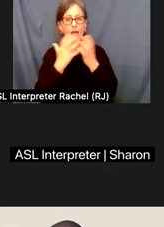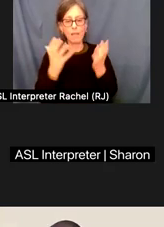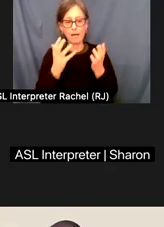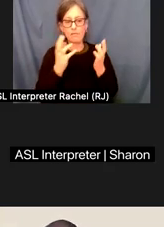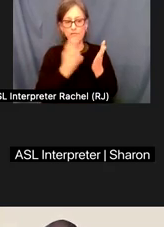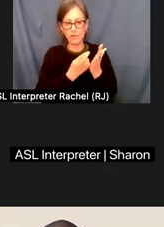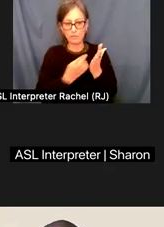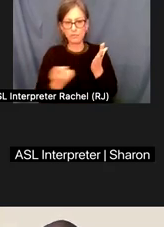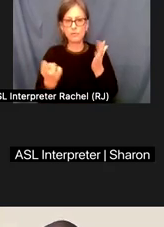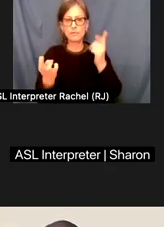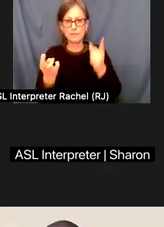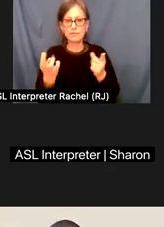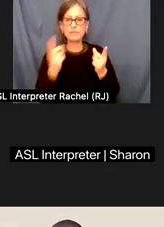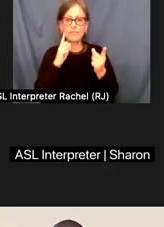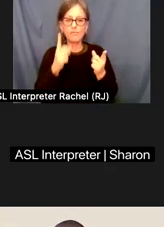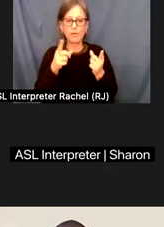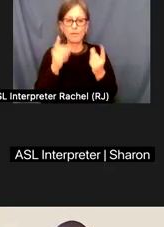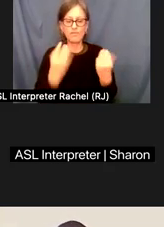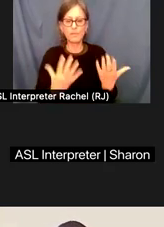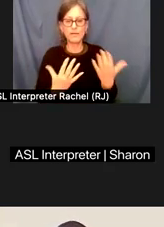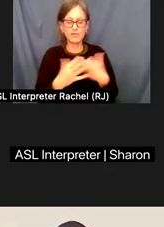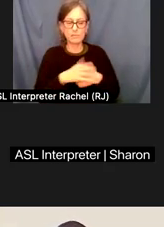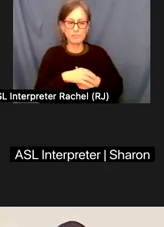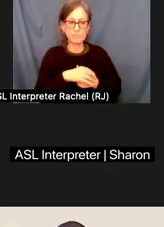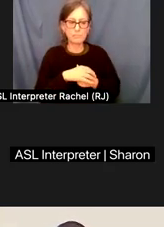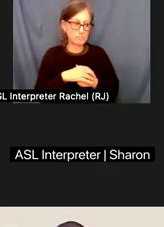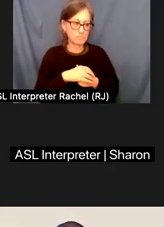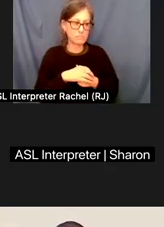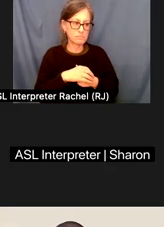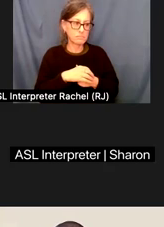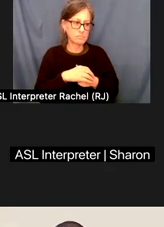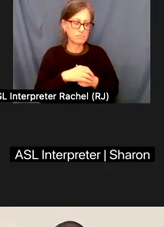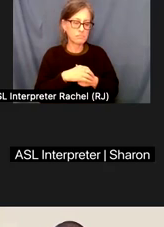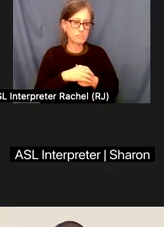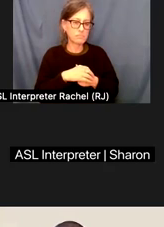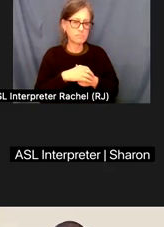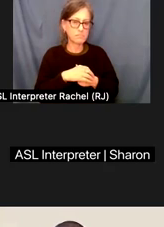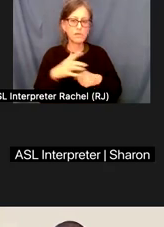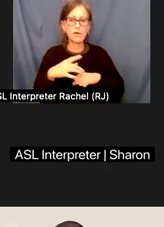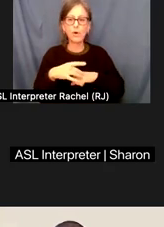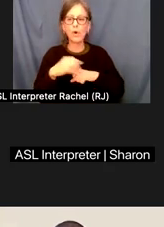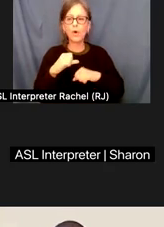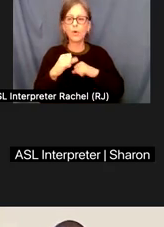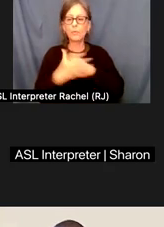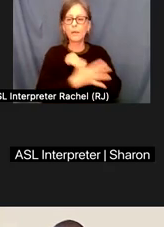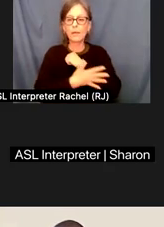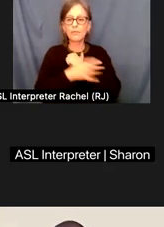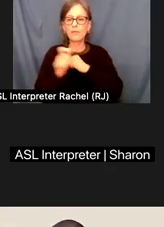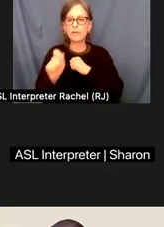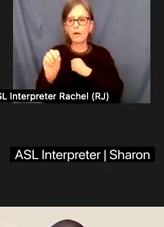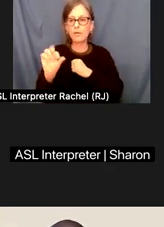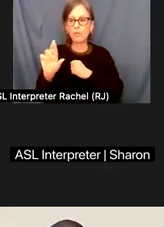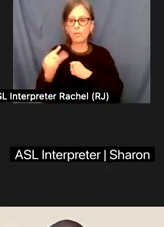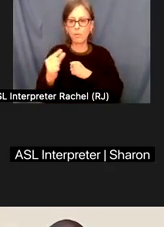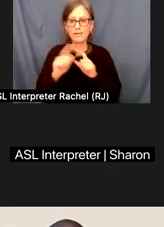resources for this information on our website, earthquakecountry.org, in various